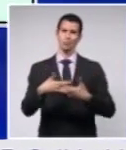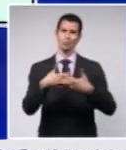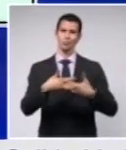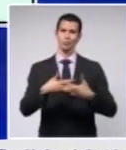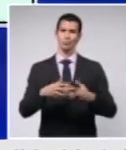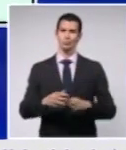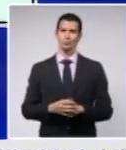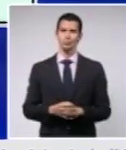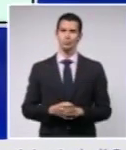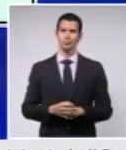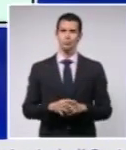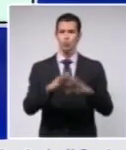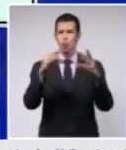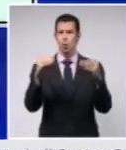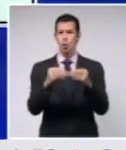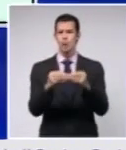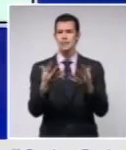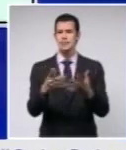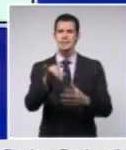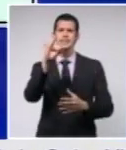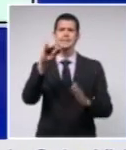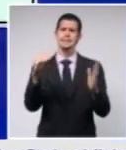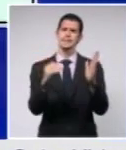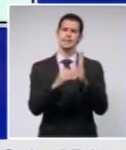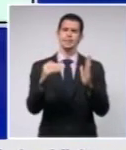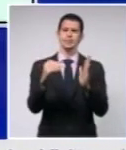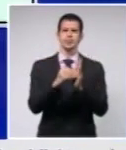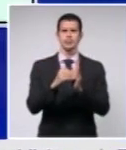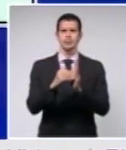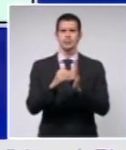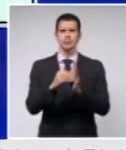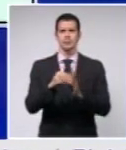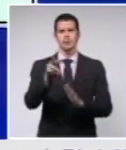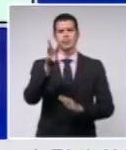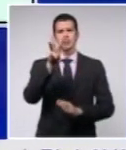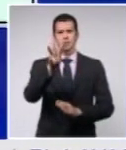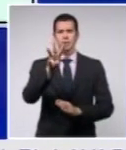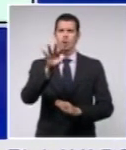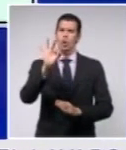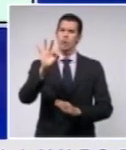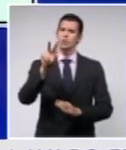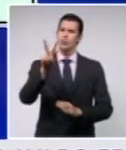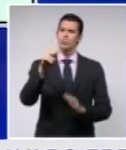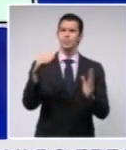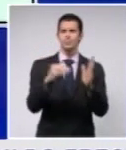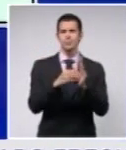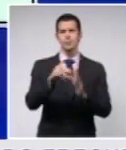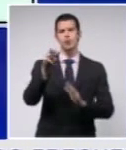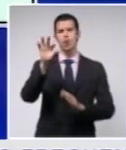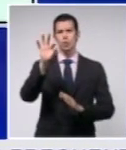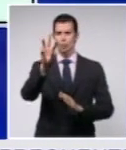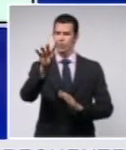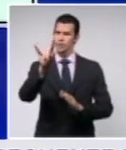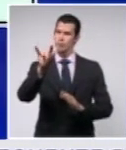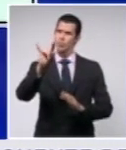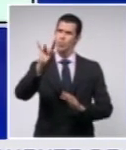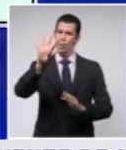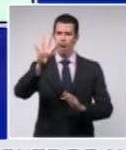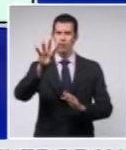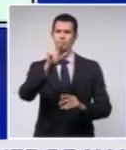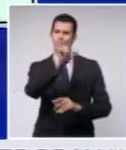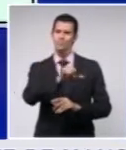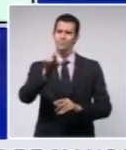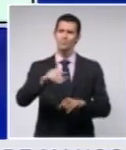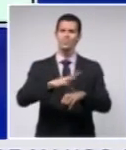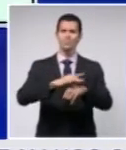7,382,944 confirmed cases, and over 209,000 COVID-19